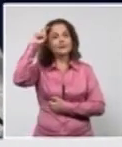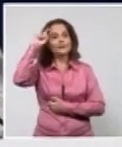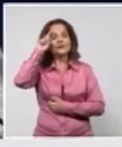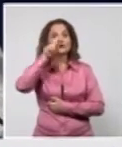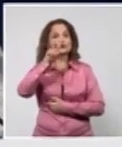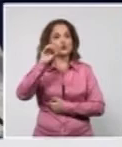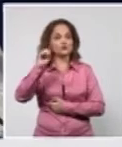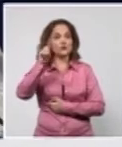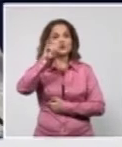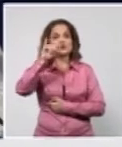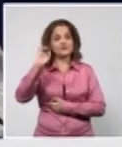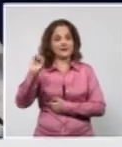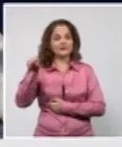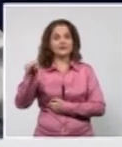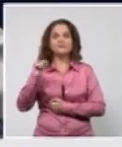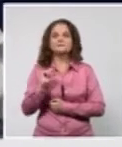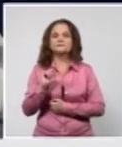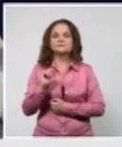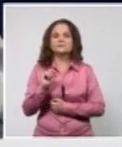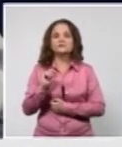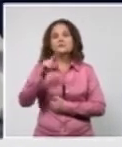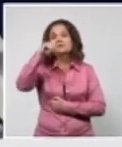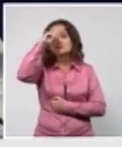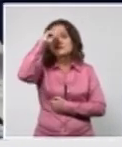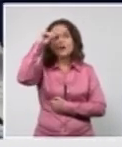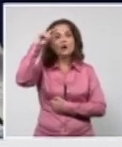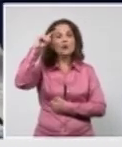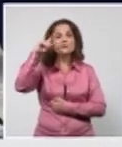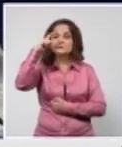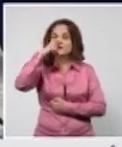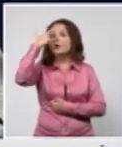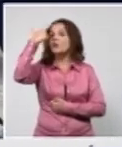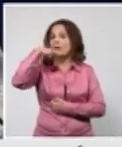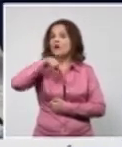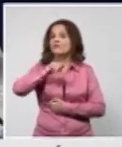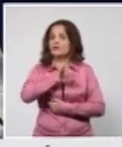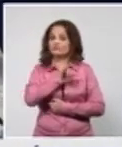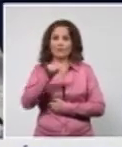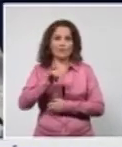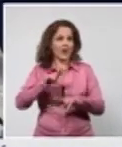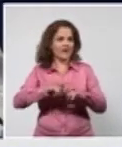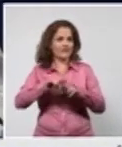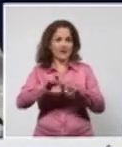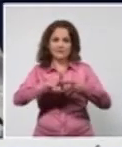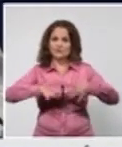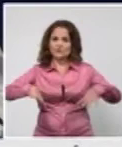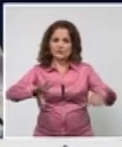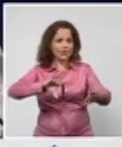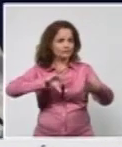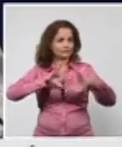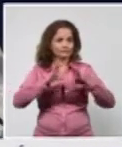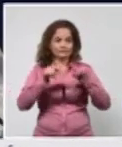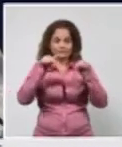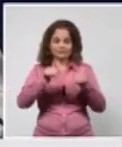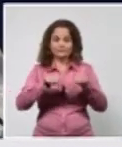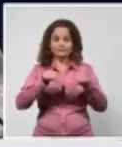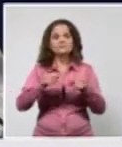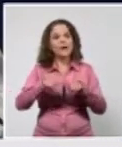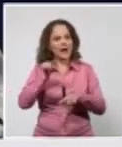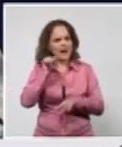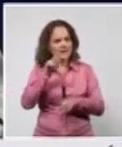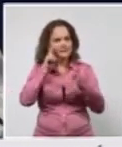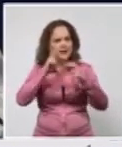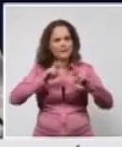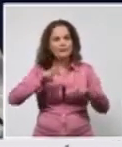1,617, Camagüey 517, Las Tunas 41, Holguín